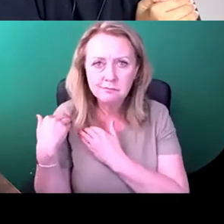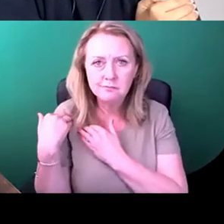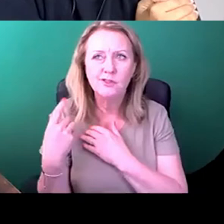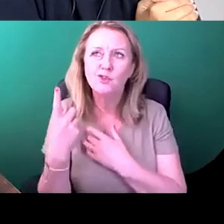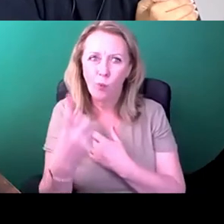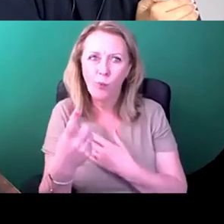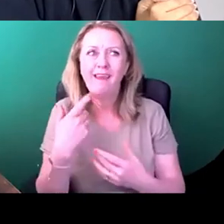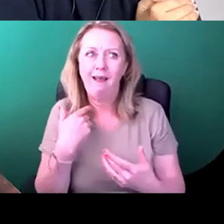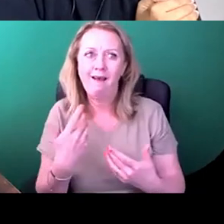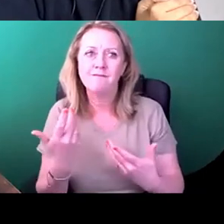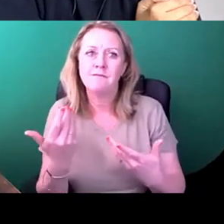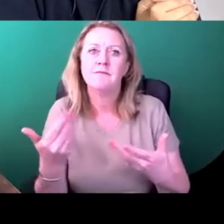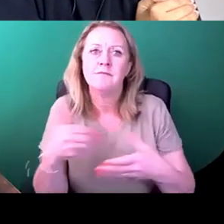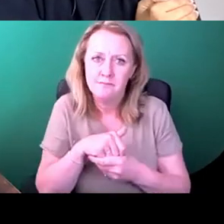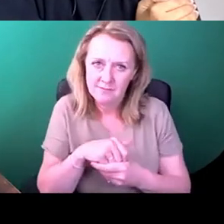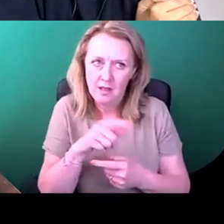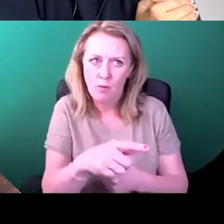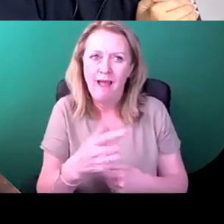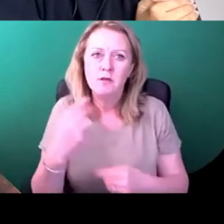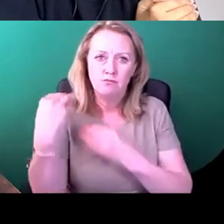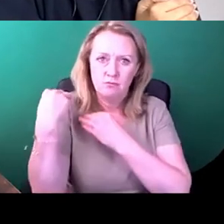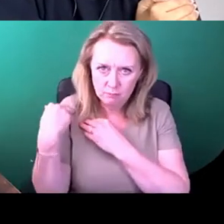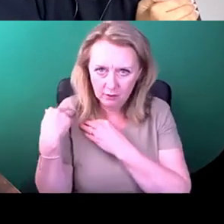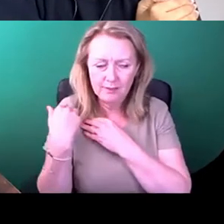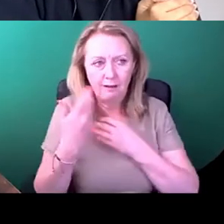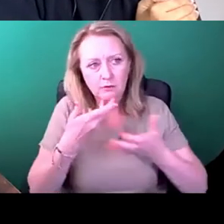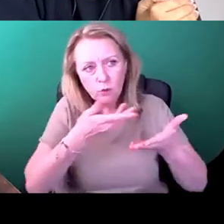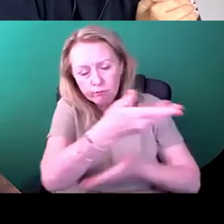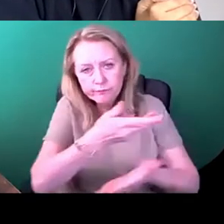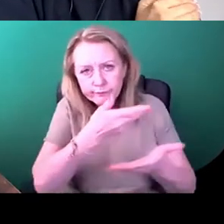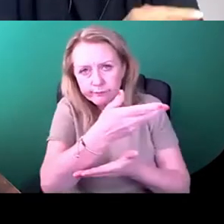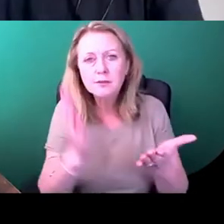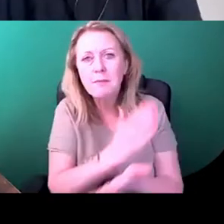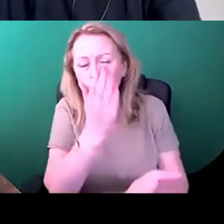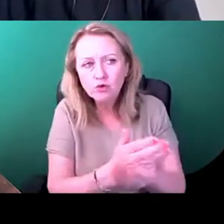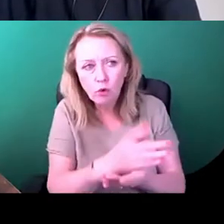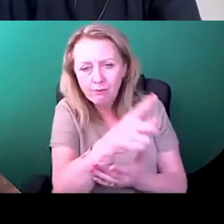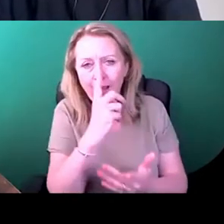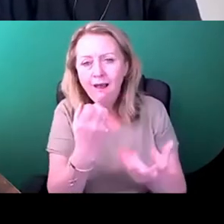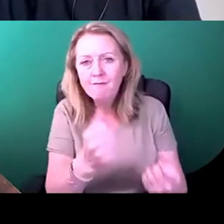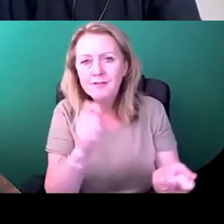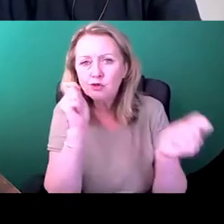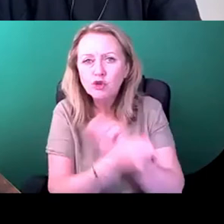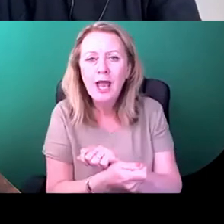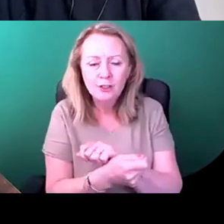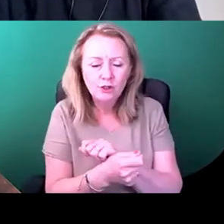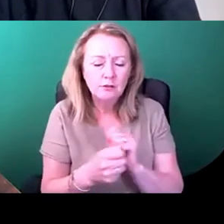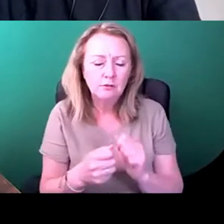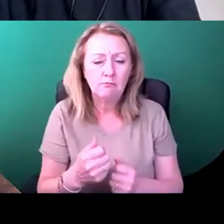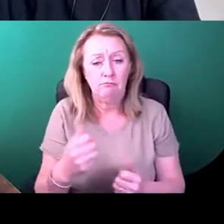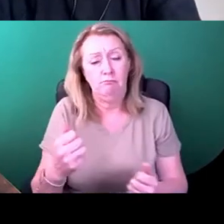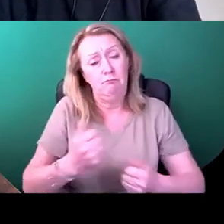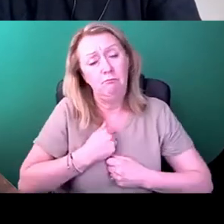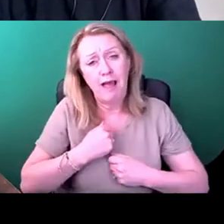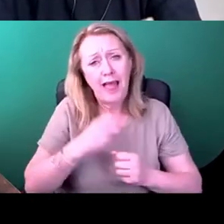this conversation and have a role to play, and we can galvanise to make changes. My experience, by my own